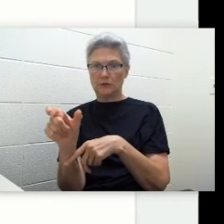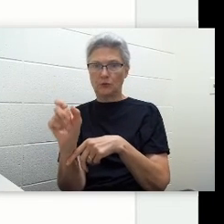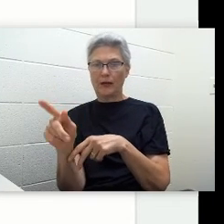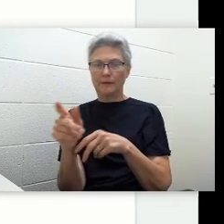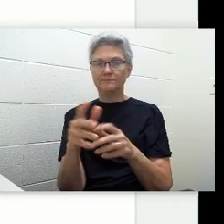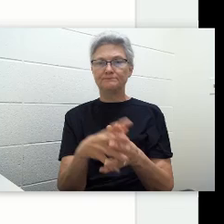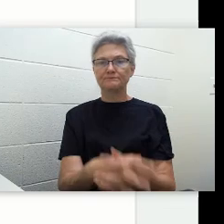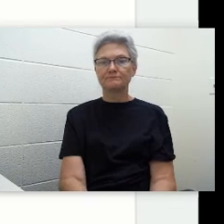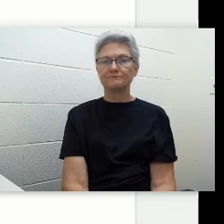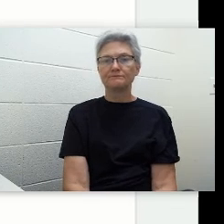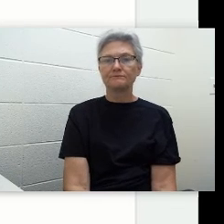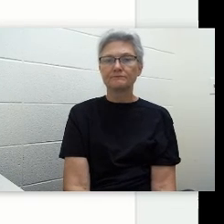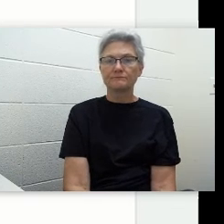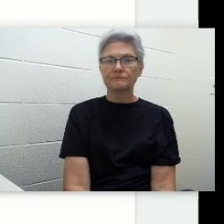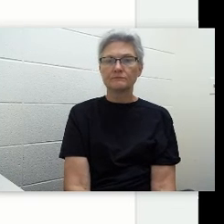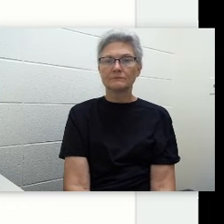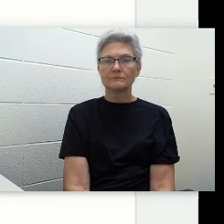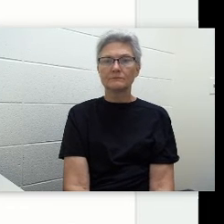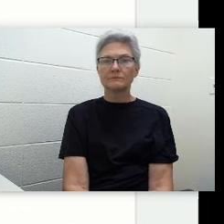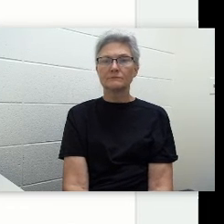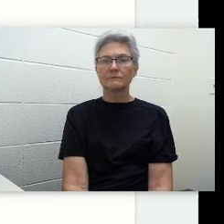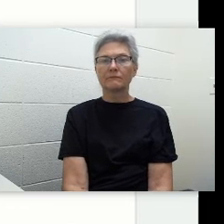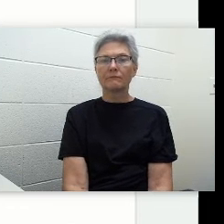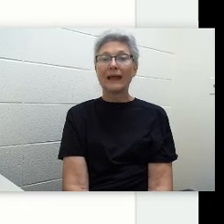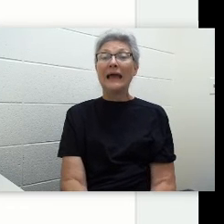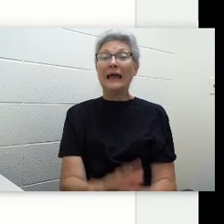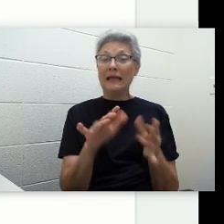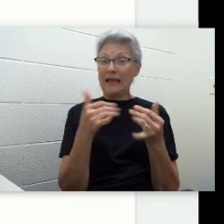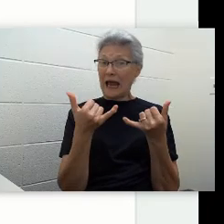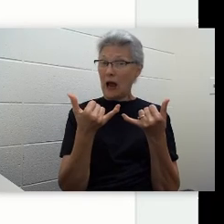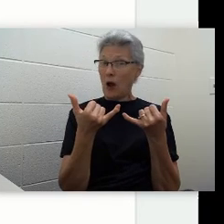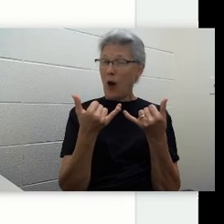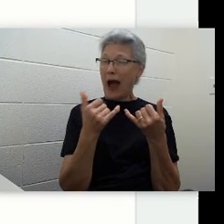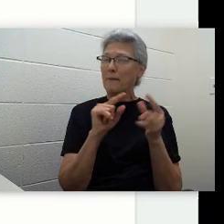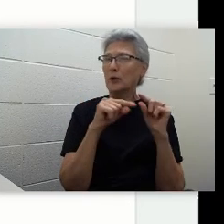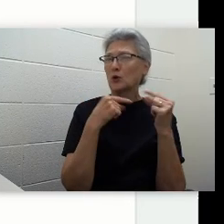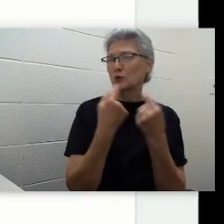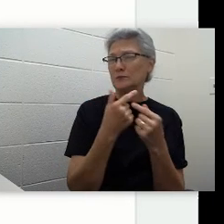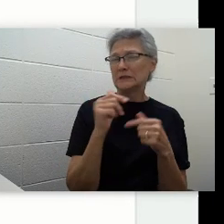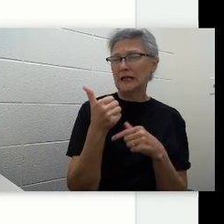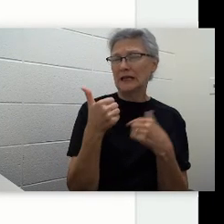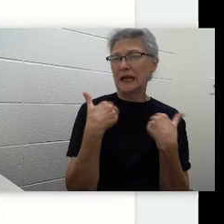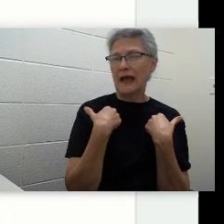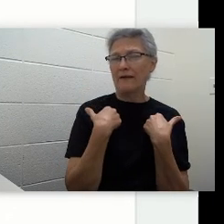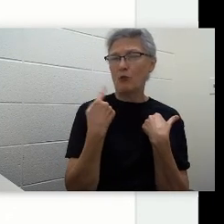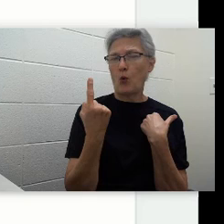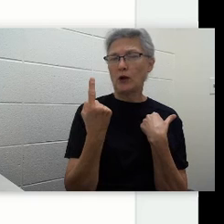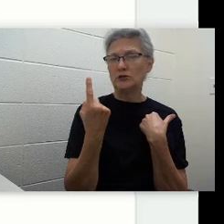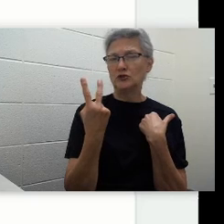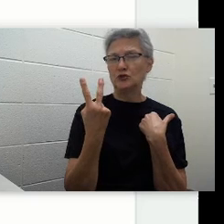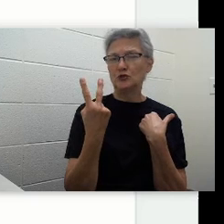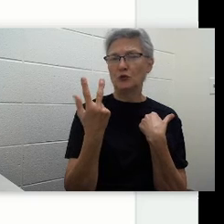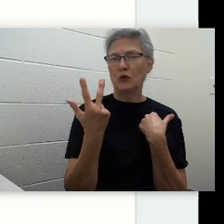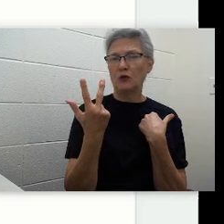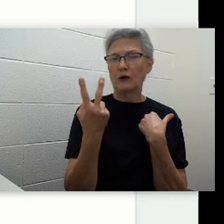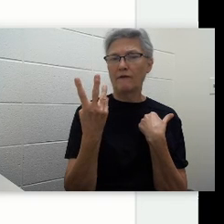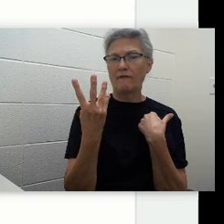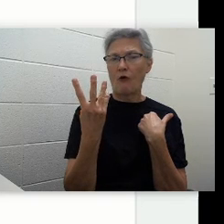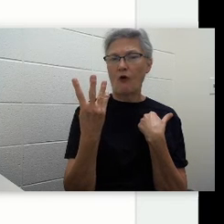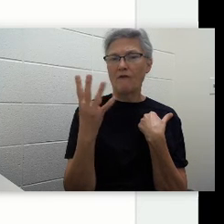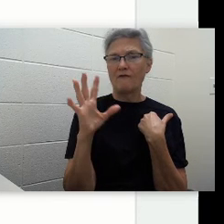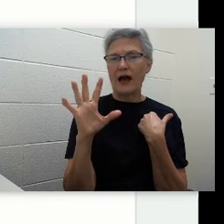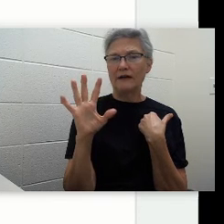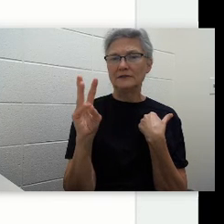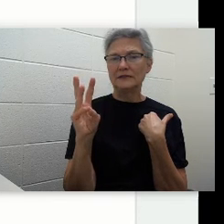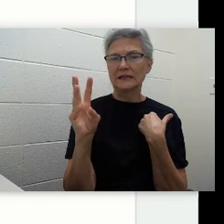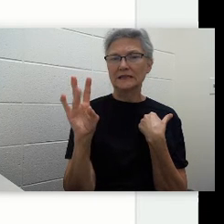remaining. I'm just going to even jot that down right here. Now, how many groups of 10 do I have? I have 1, 2, 3,